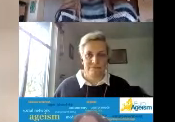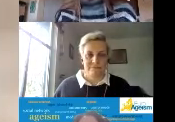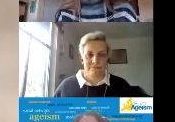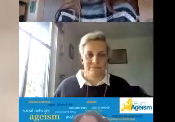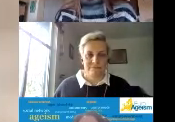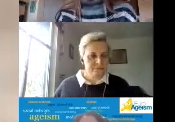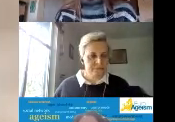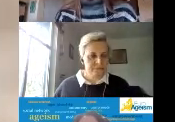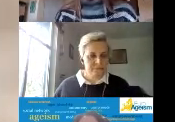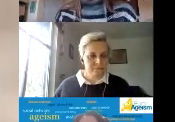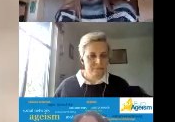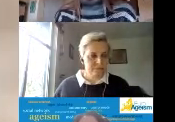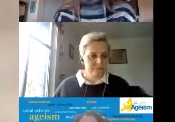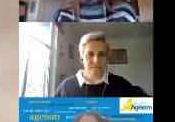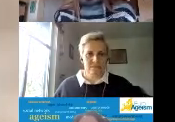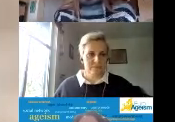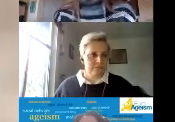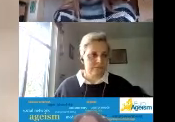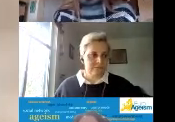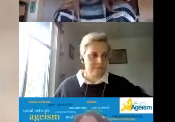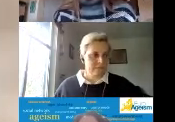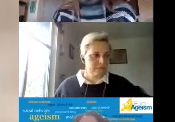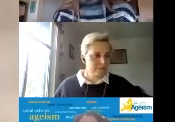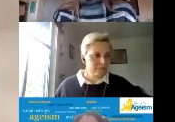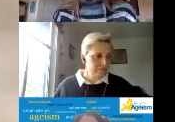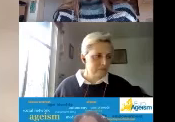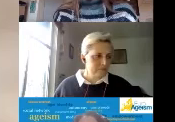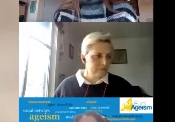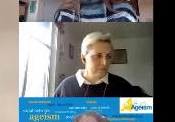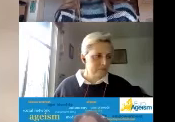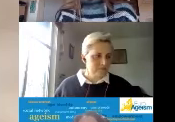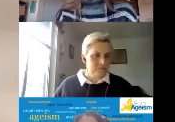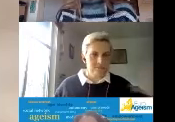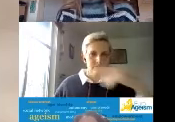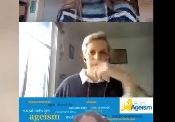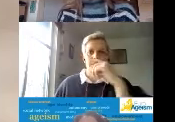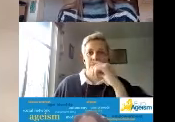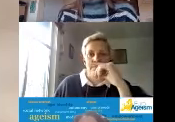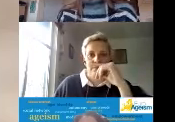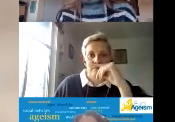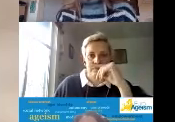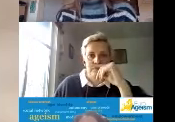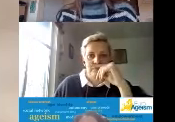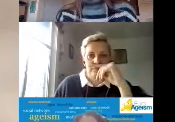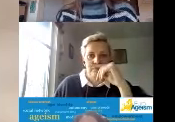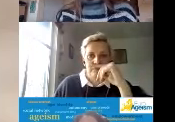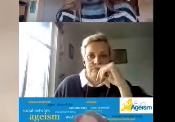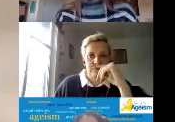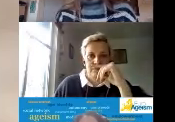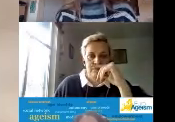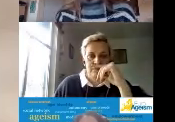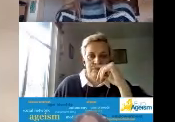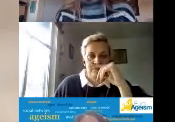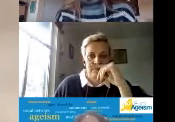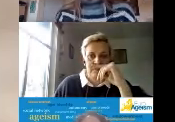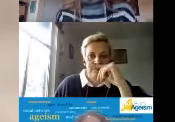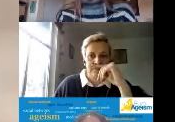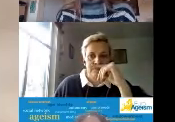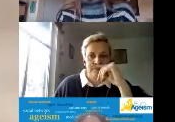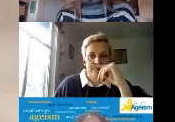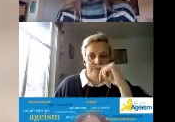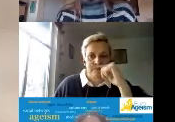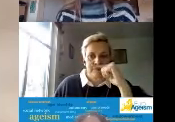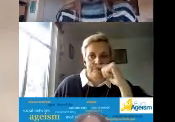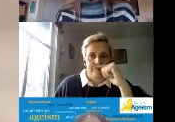with a panel also of experts that will be speaking on capacity from a community perspective, assisting